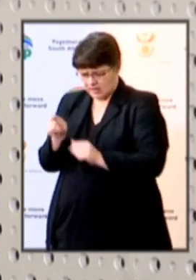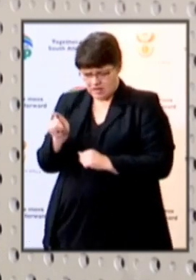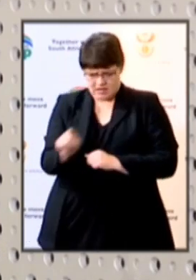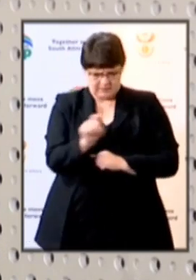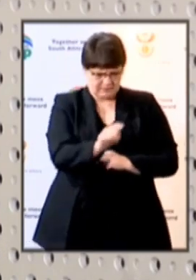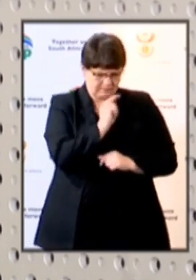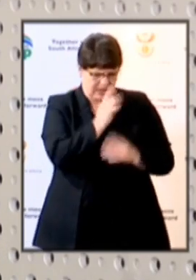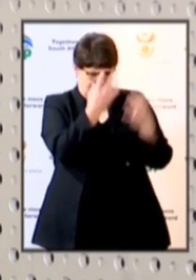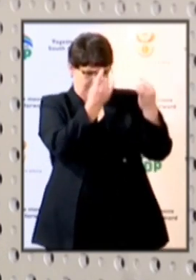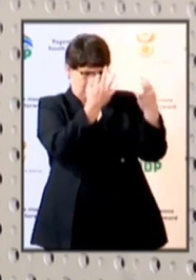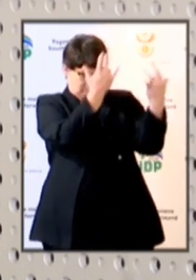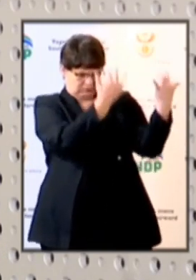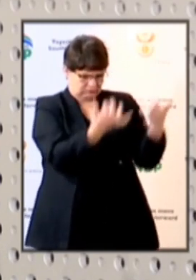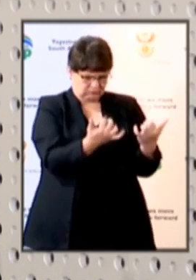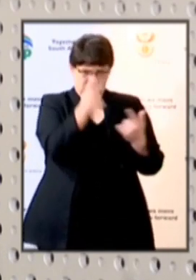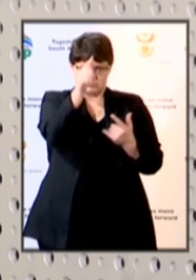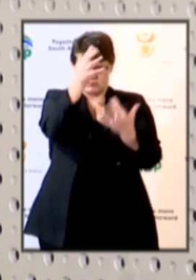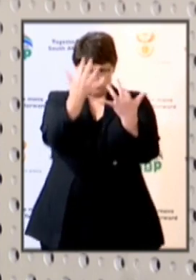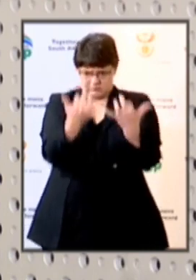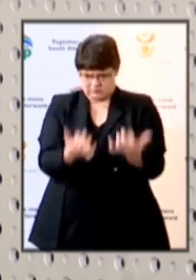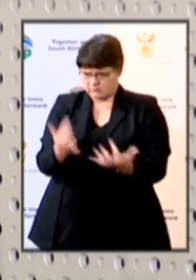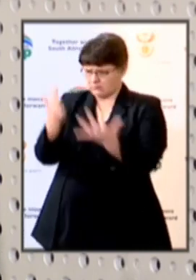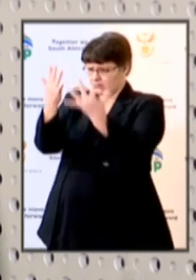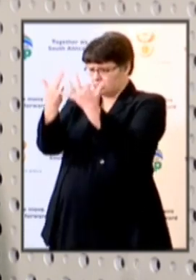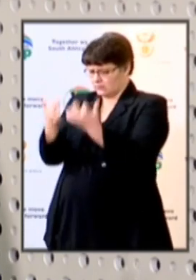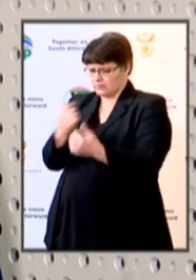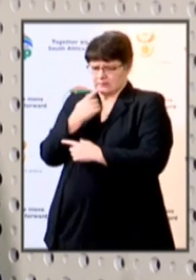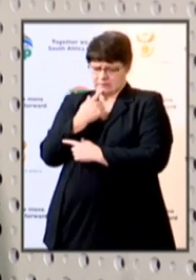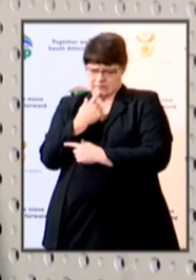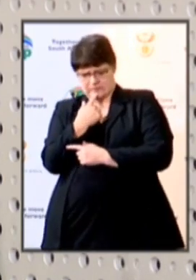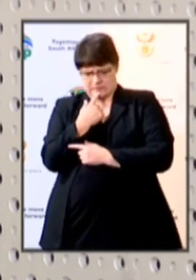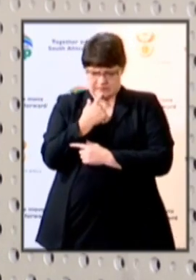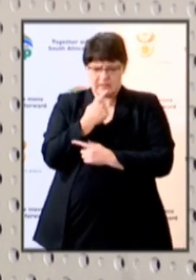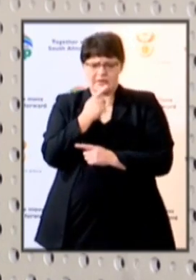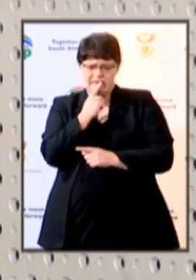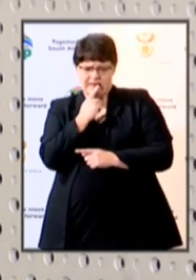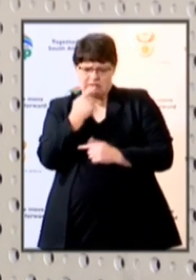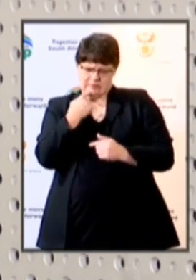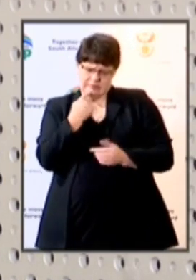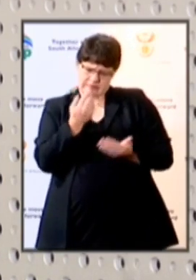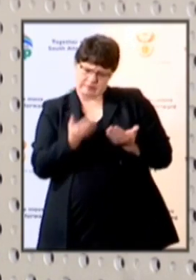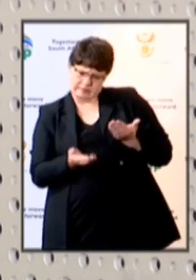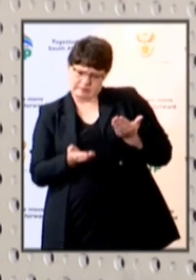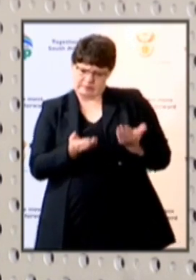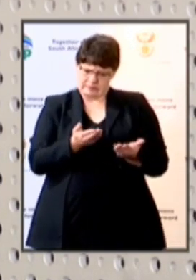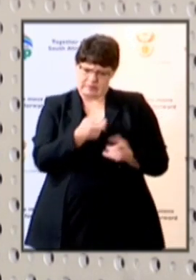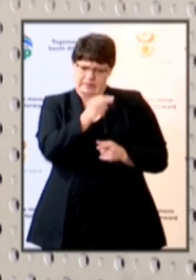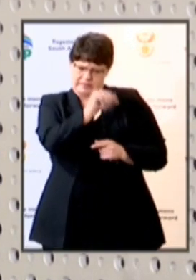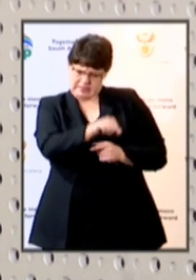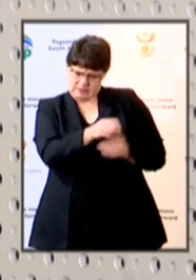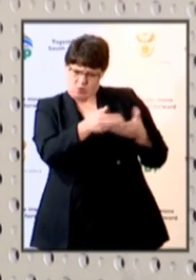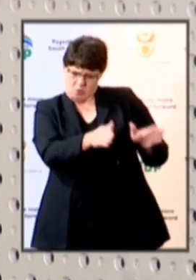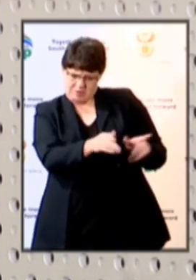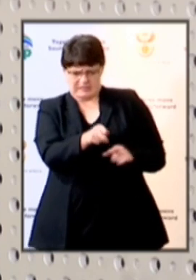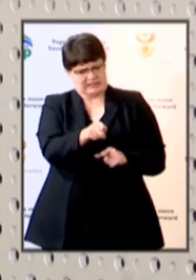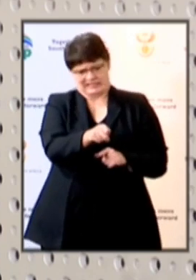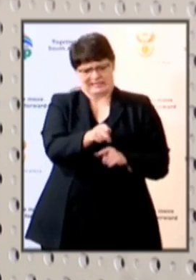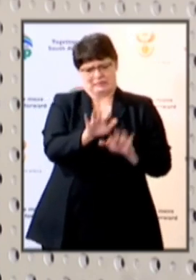quantitative measures, as well as some judgment calls, which are qualitative factors, in these assessments.